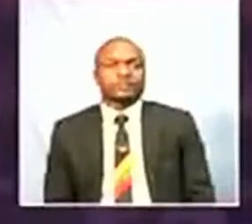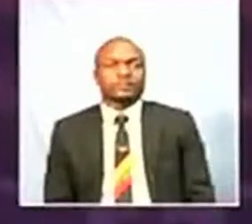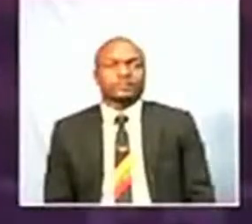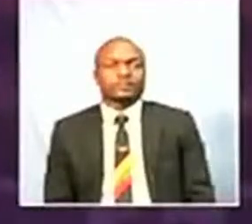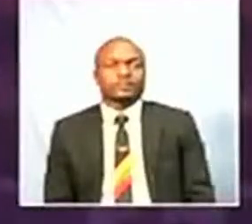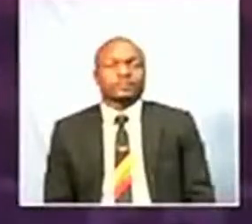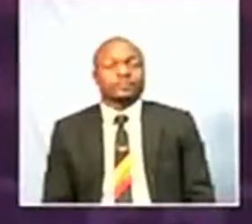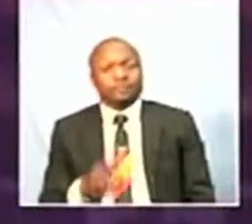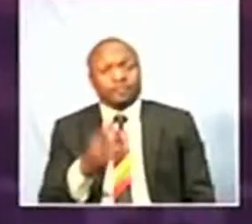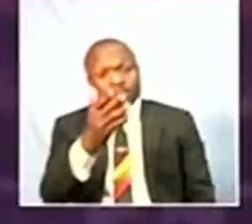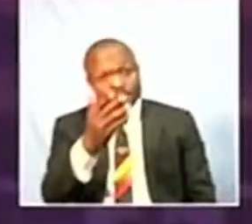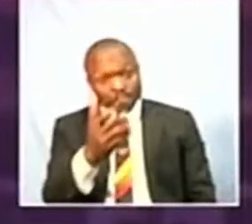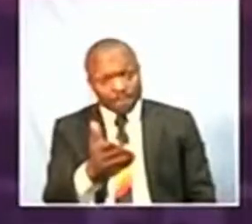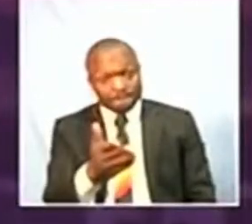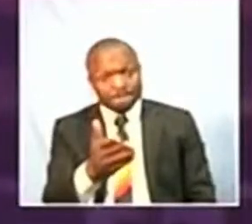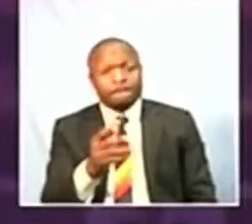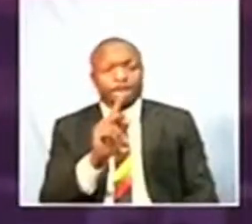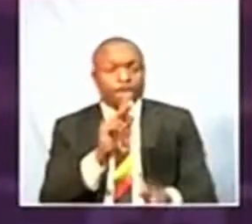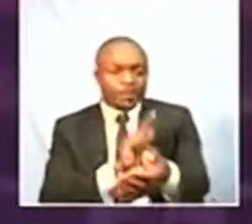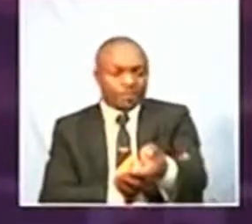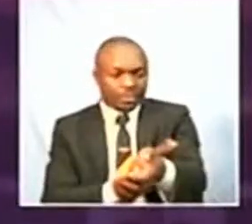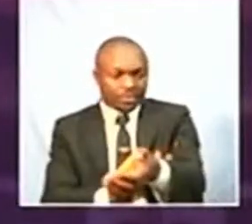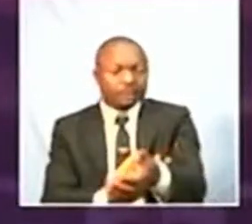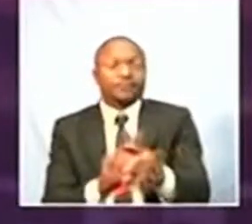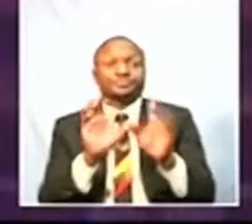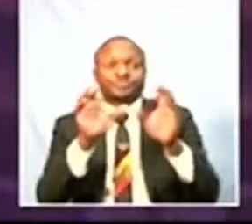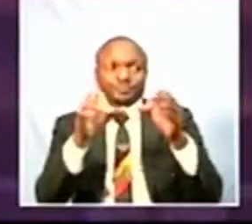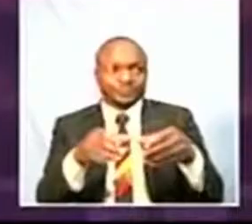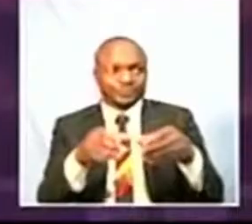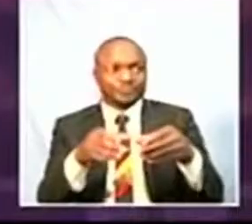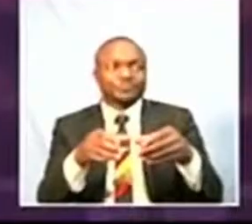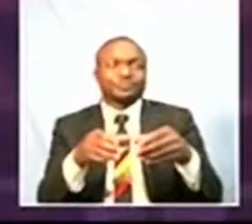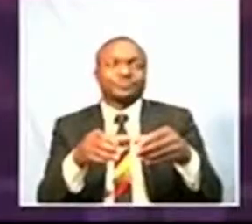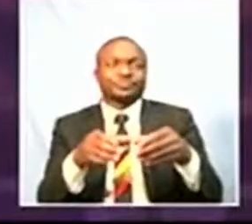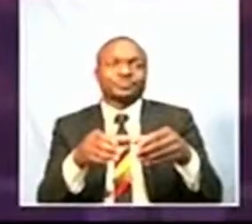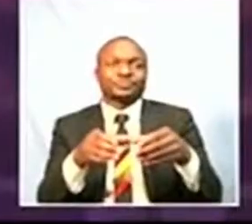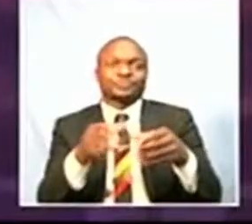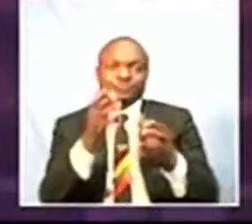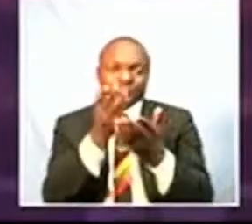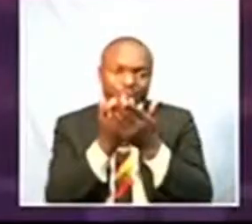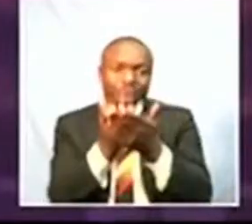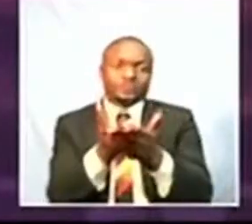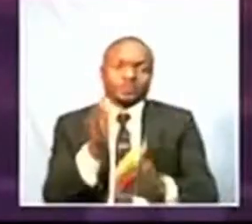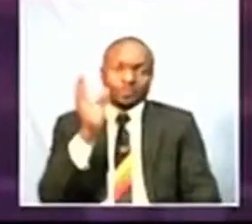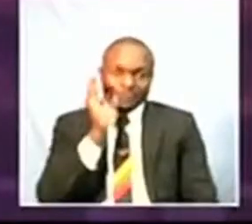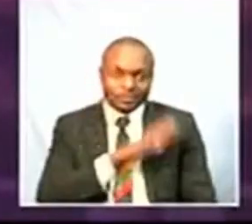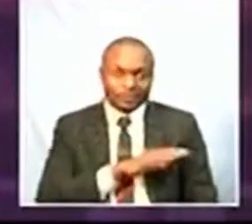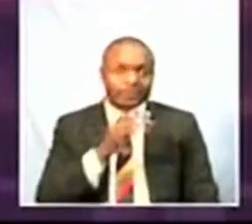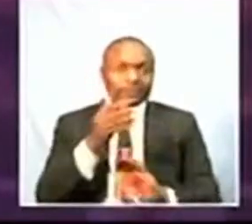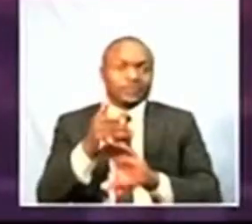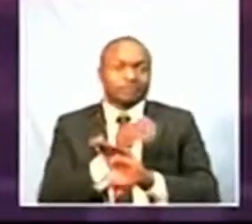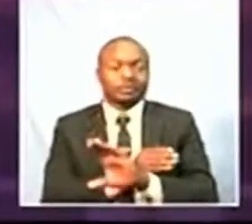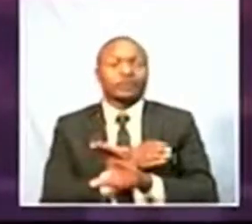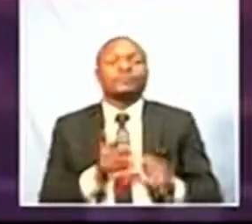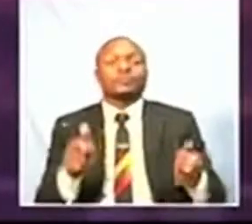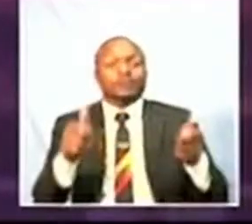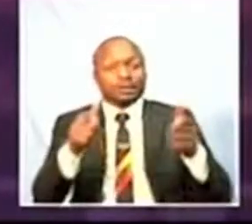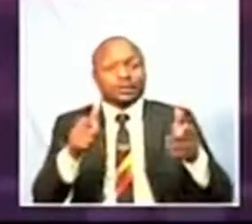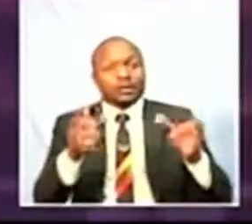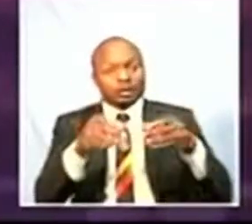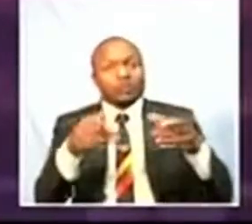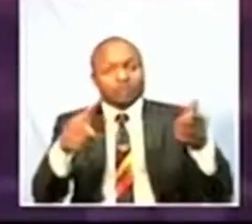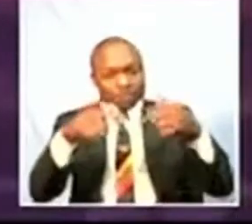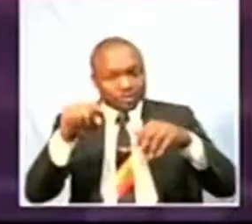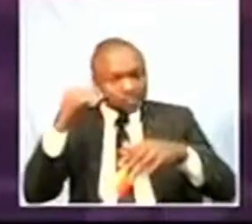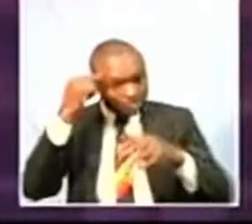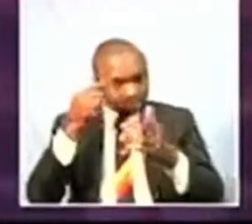Well, there you have it. KASAMA Municipal Council has made its submission before the Committee on Local Government Accounts, and